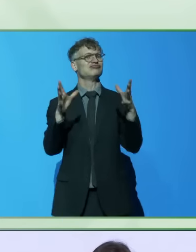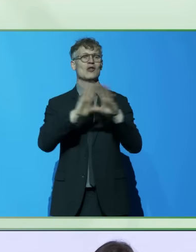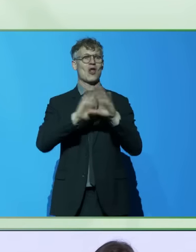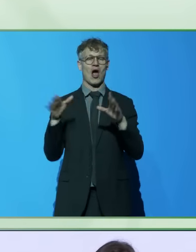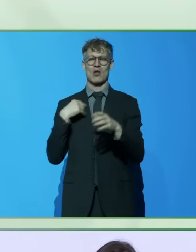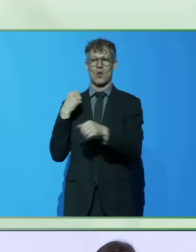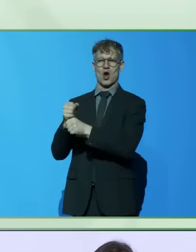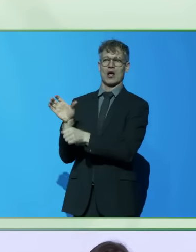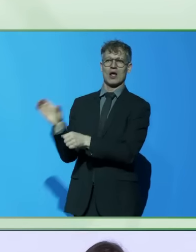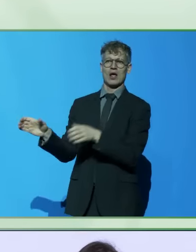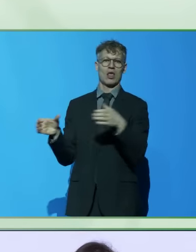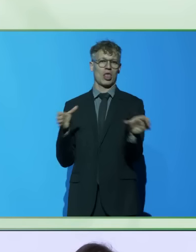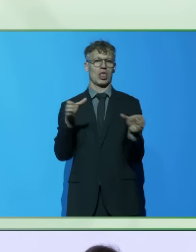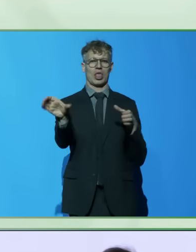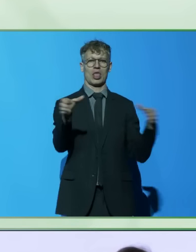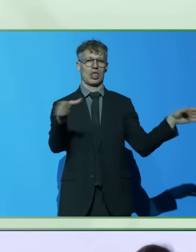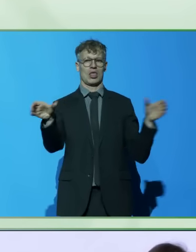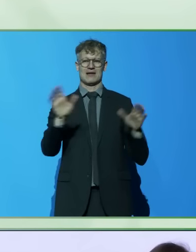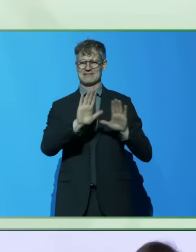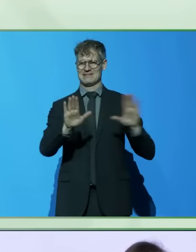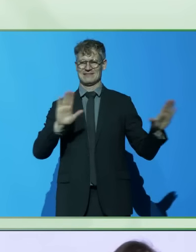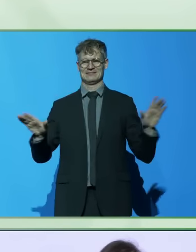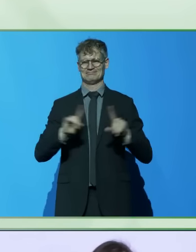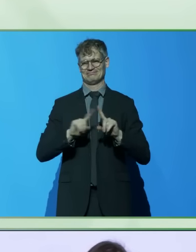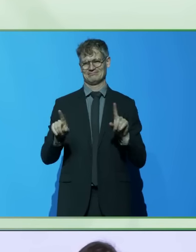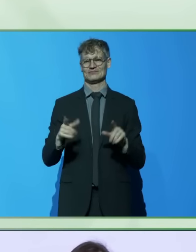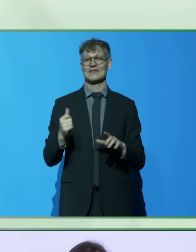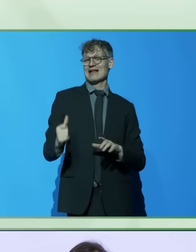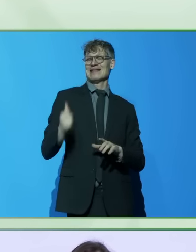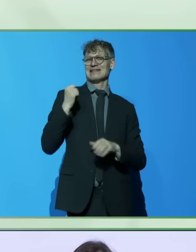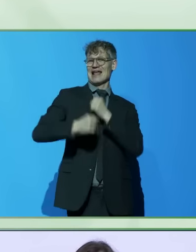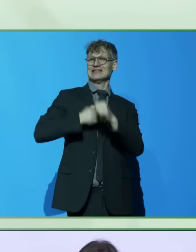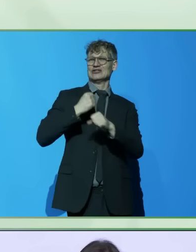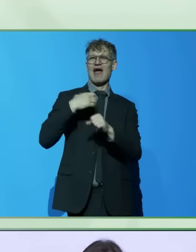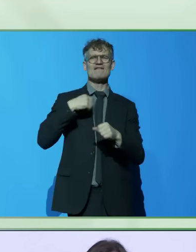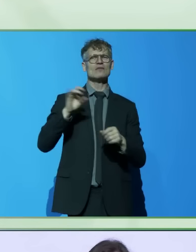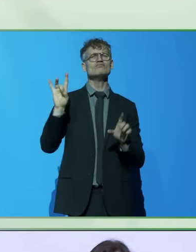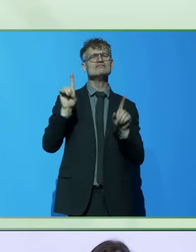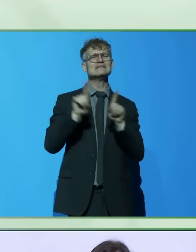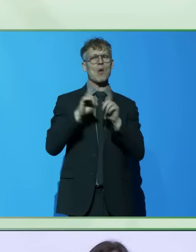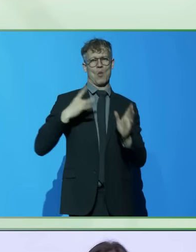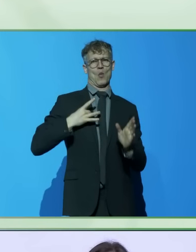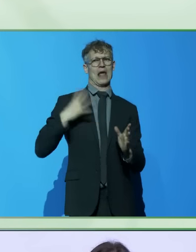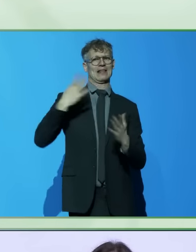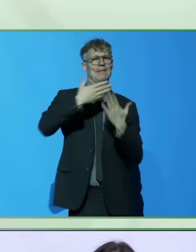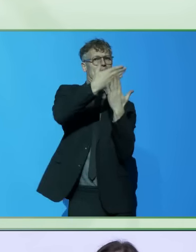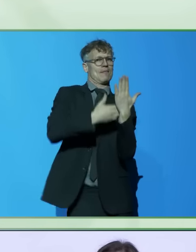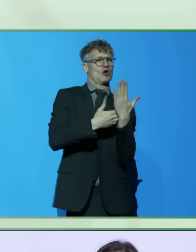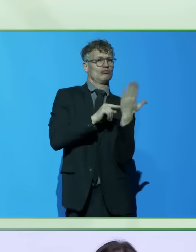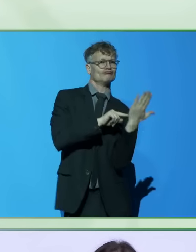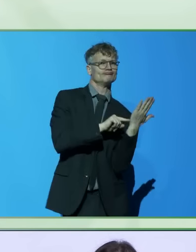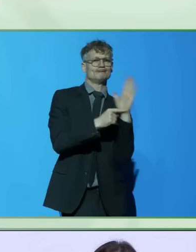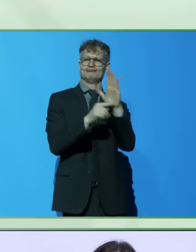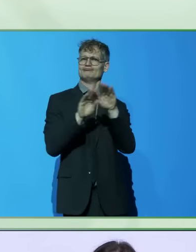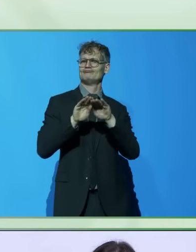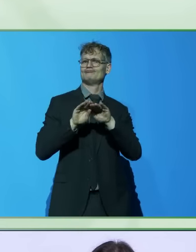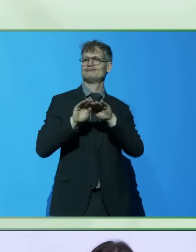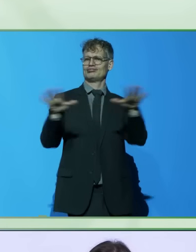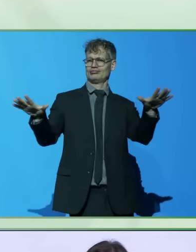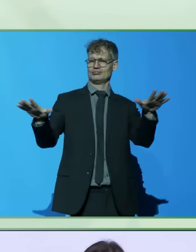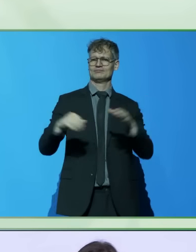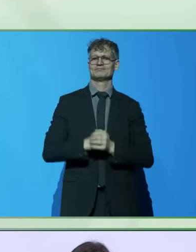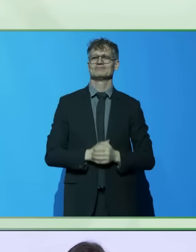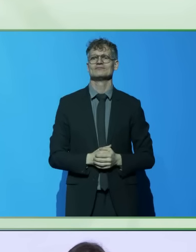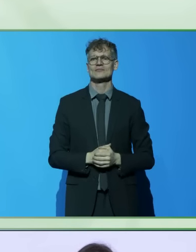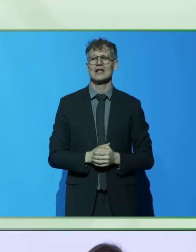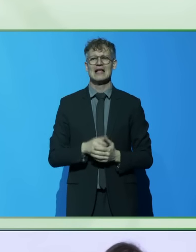moment, which you can download. But just in thinking about this process of working together, maybe just a note, and I'll do this at a very high level, but looking forward to talking about it over the next